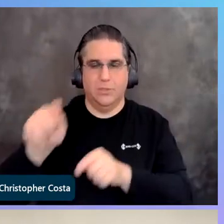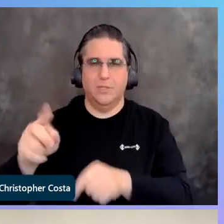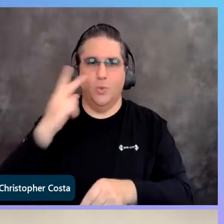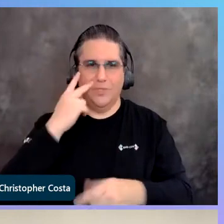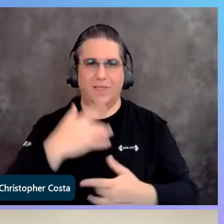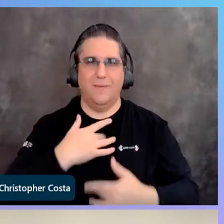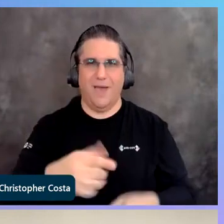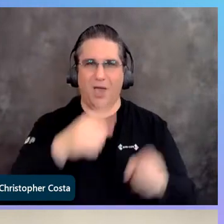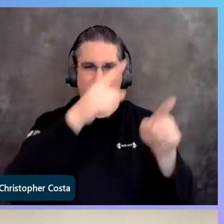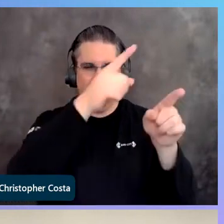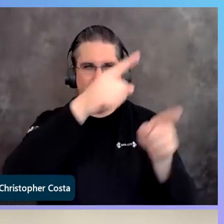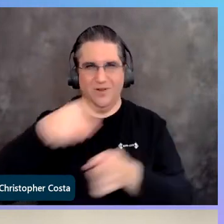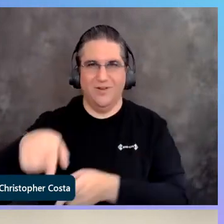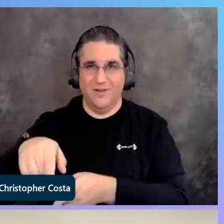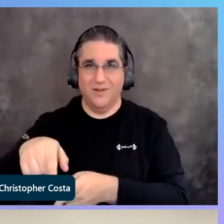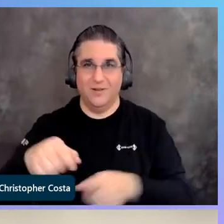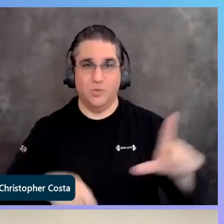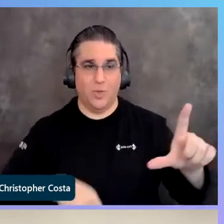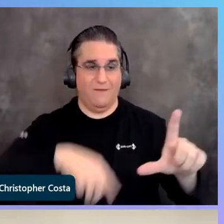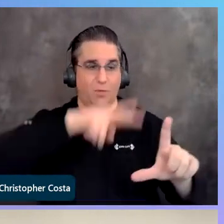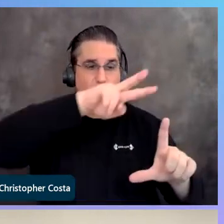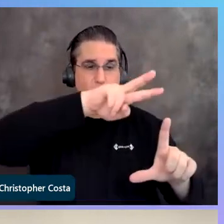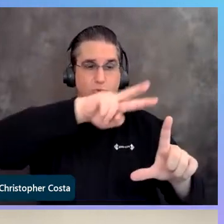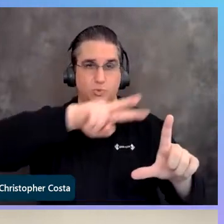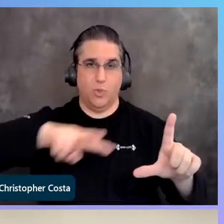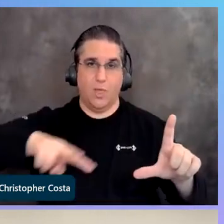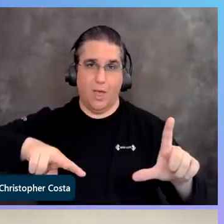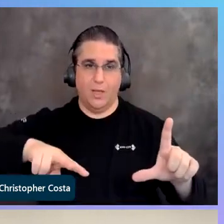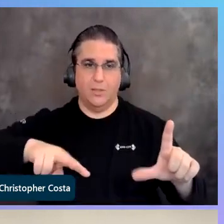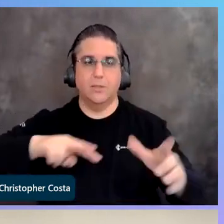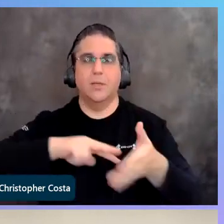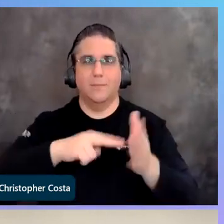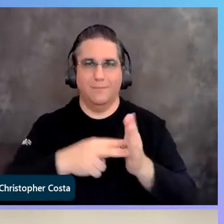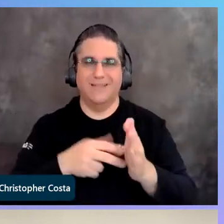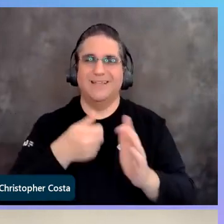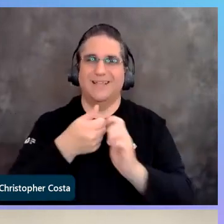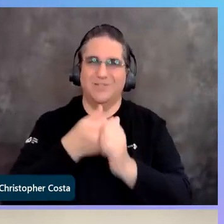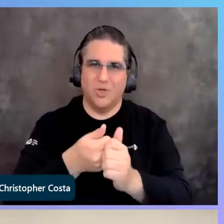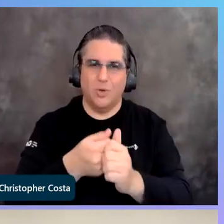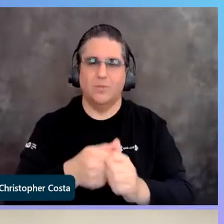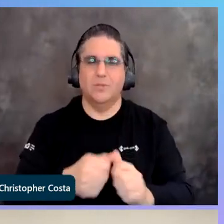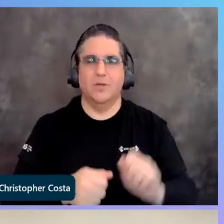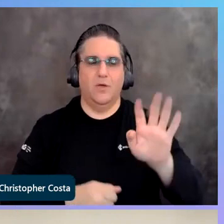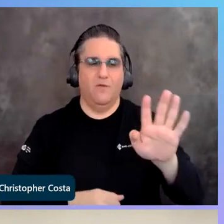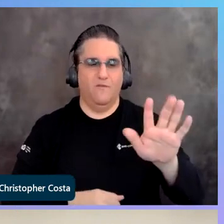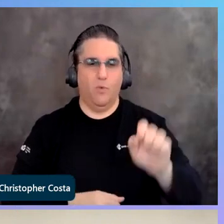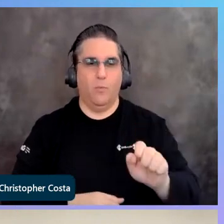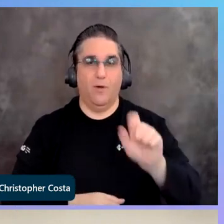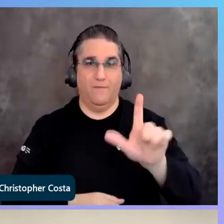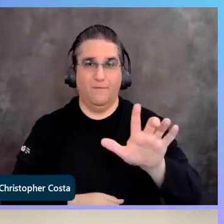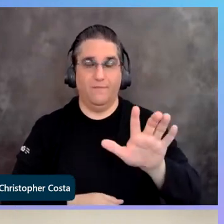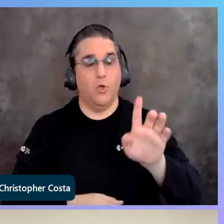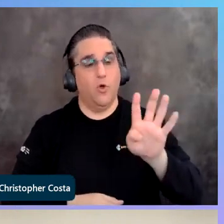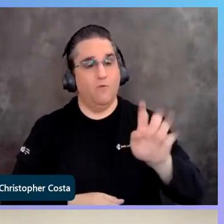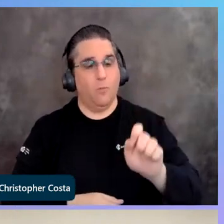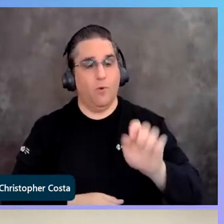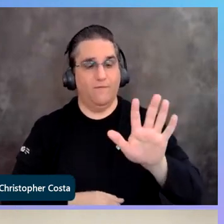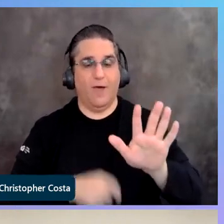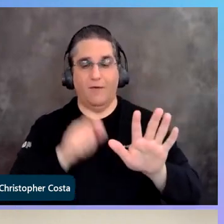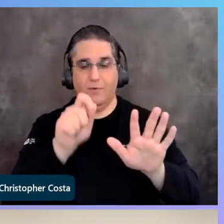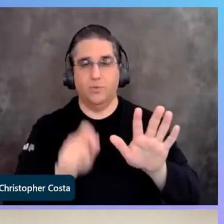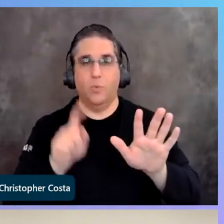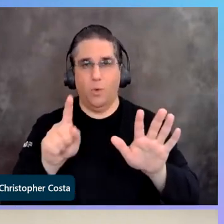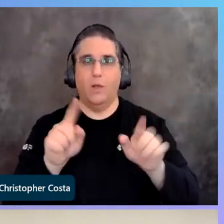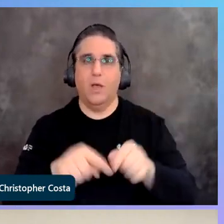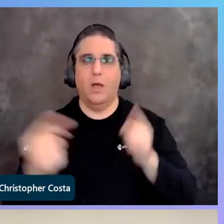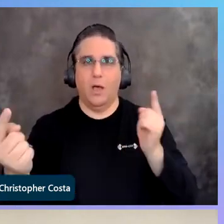2 lines represent the 4.5 to 1 contrast ratio threshold. Everything on this